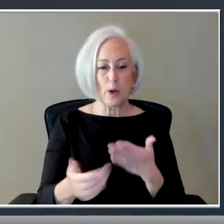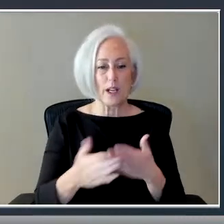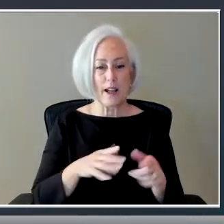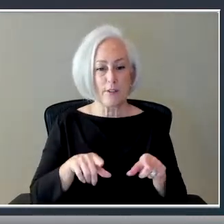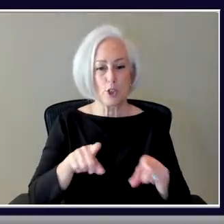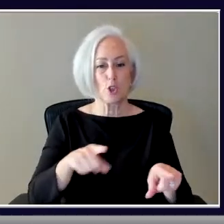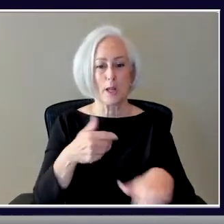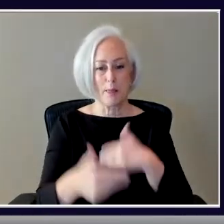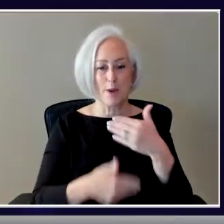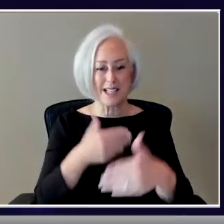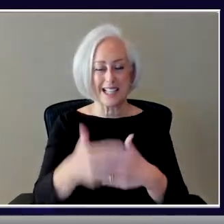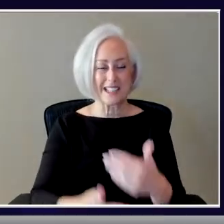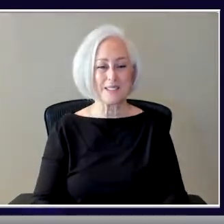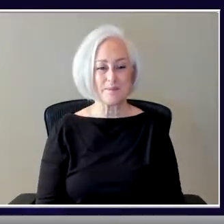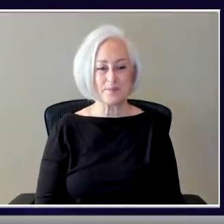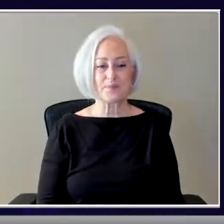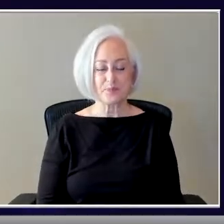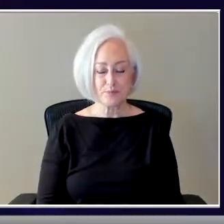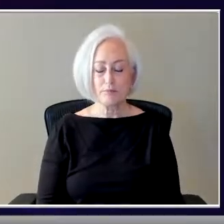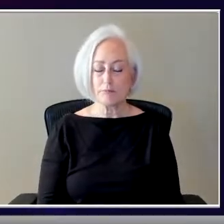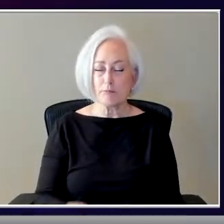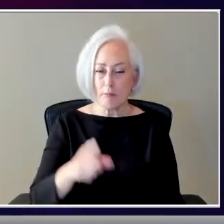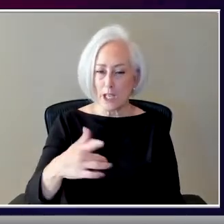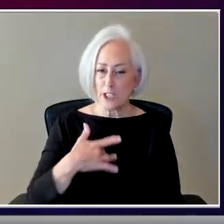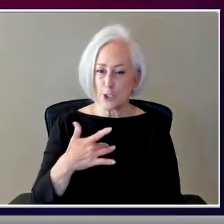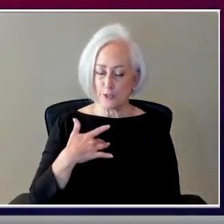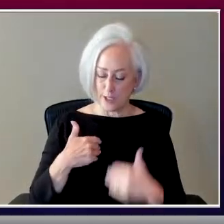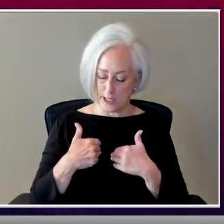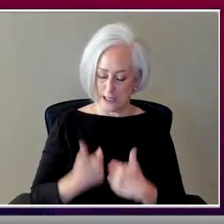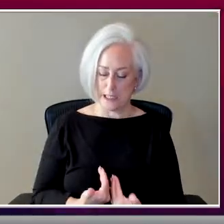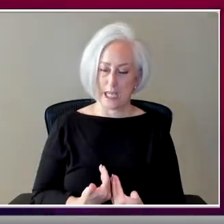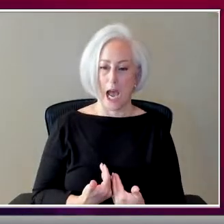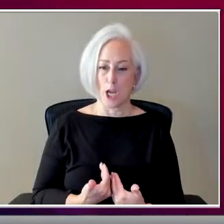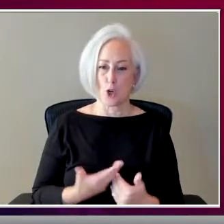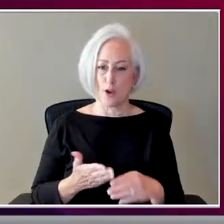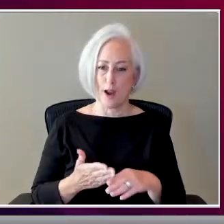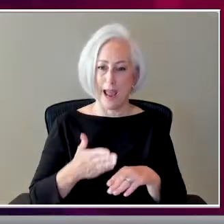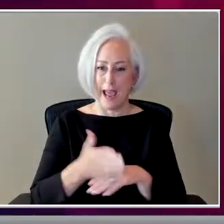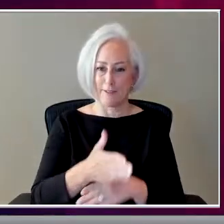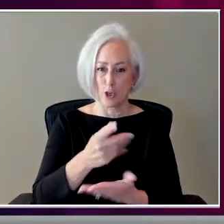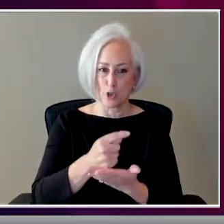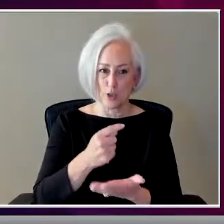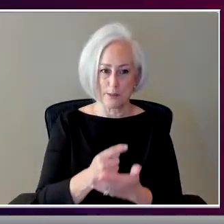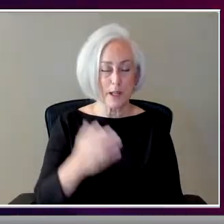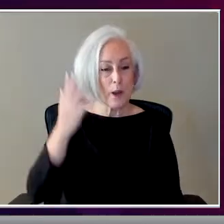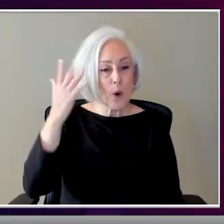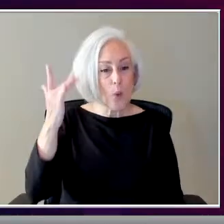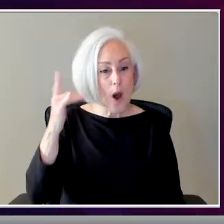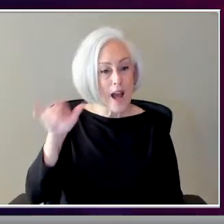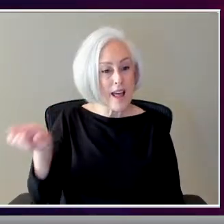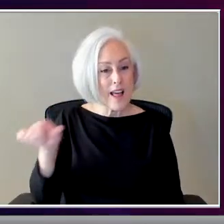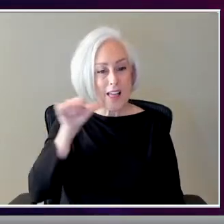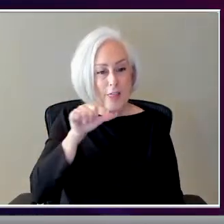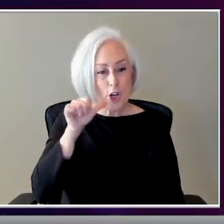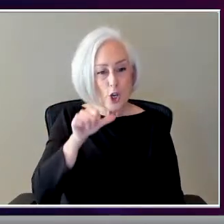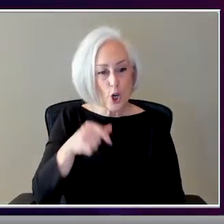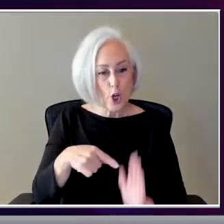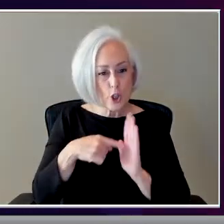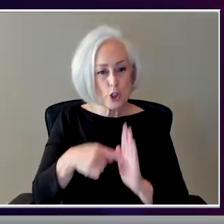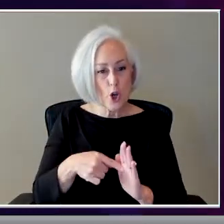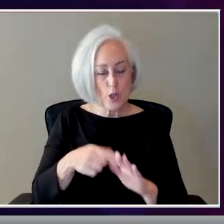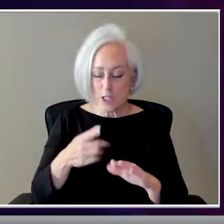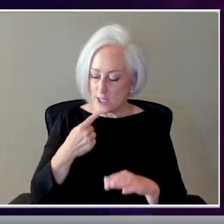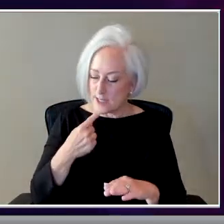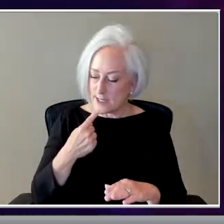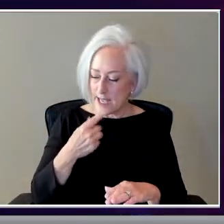process. How did you feel tired afterwards? And I ask because the little girl whose story we showed said afterwards she would want